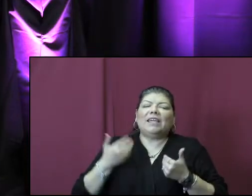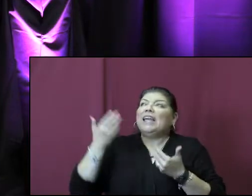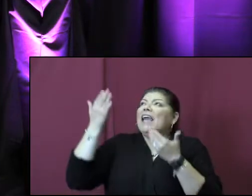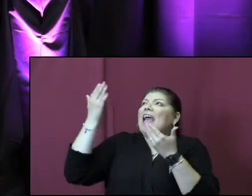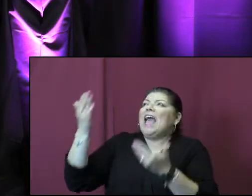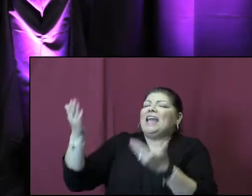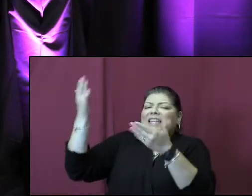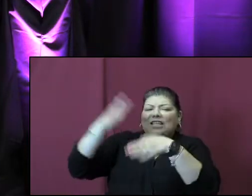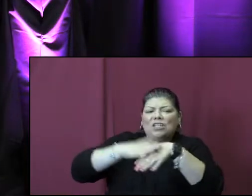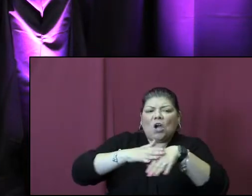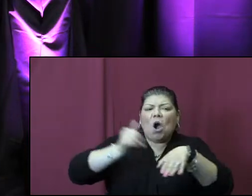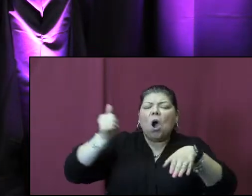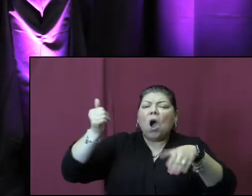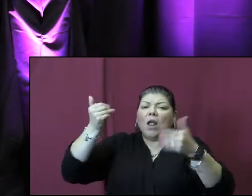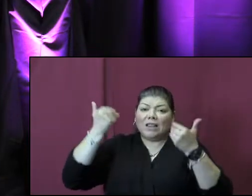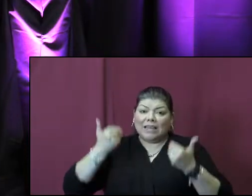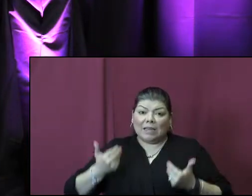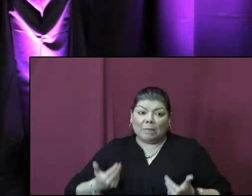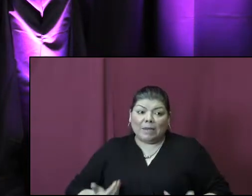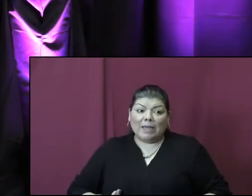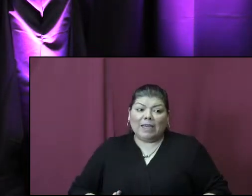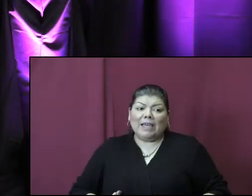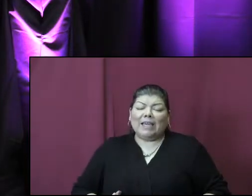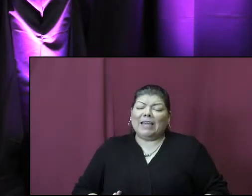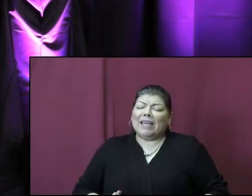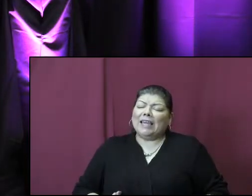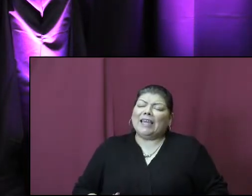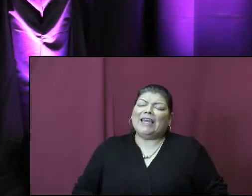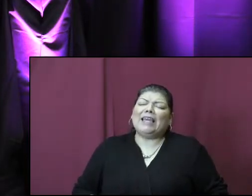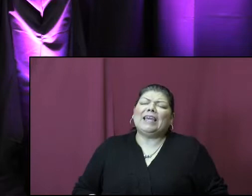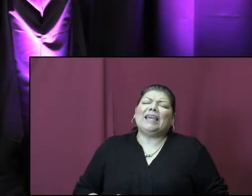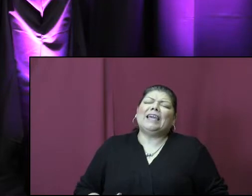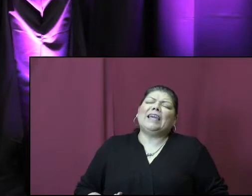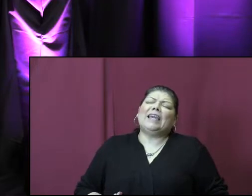me, and he's calling me